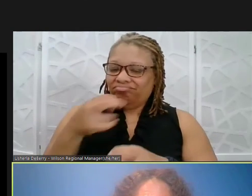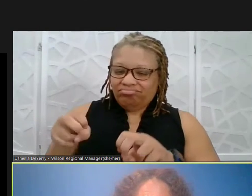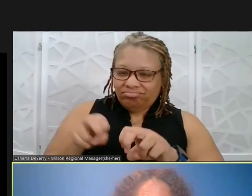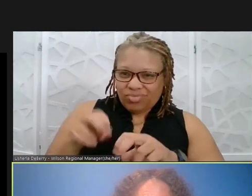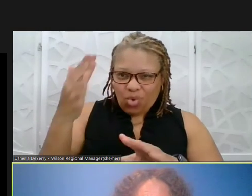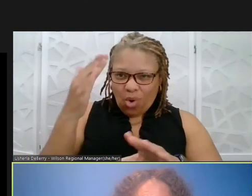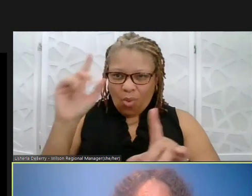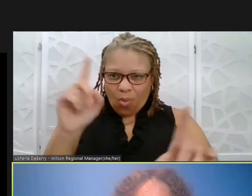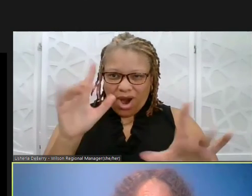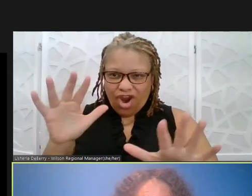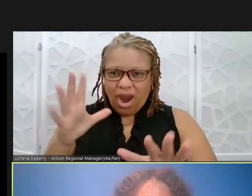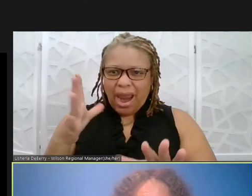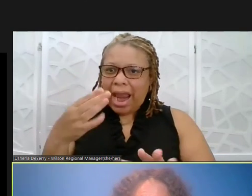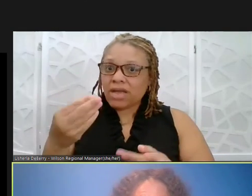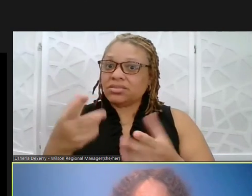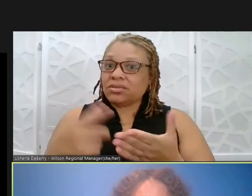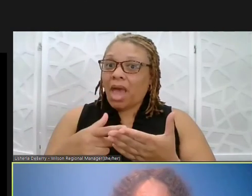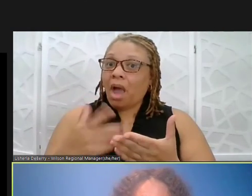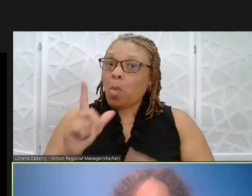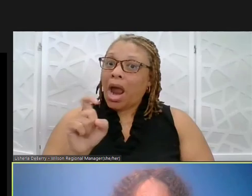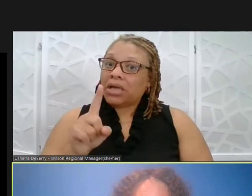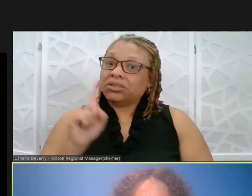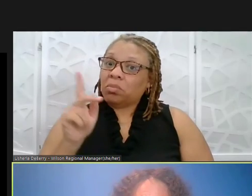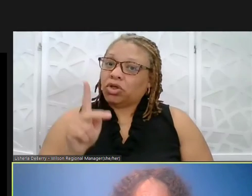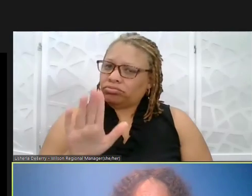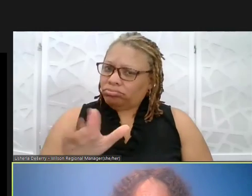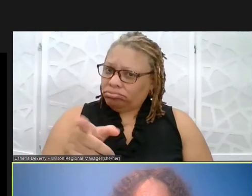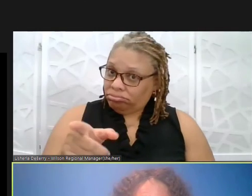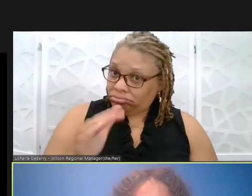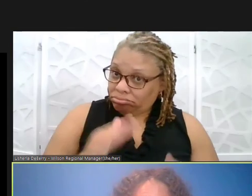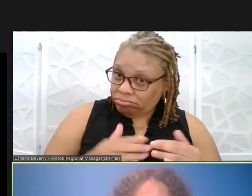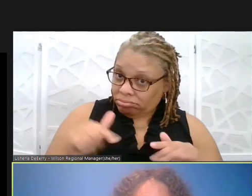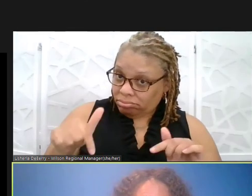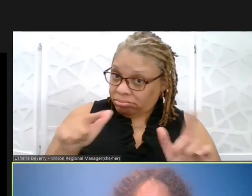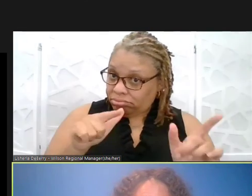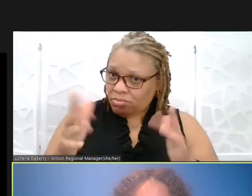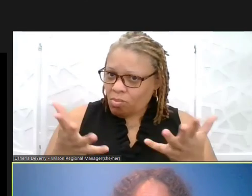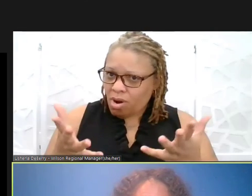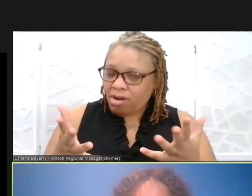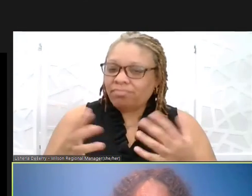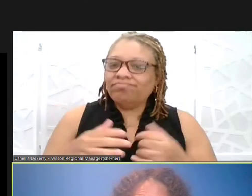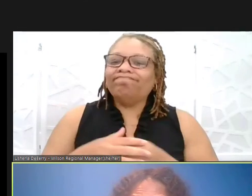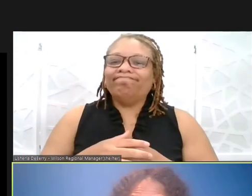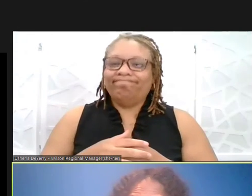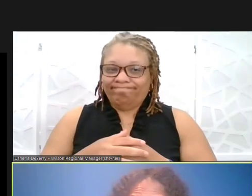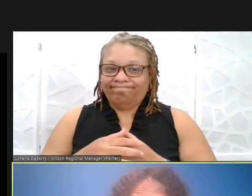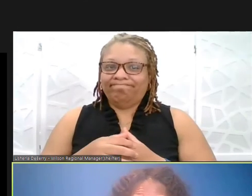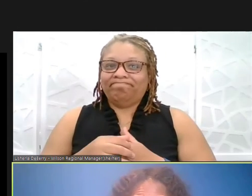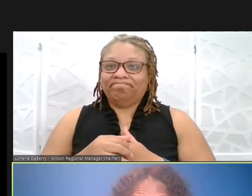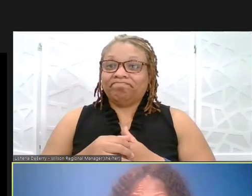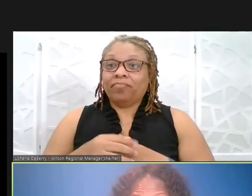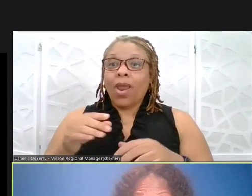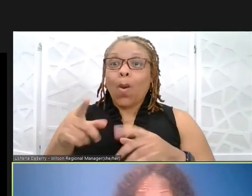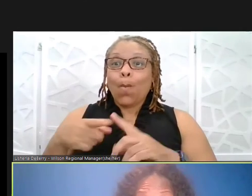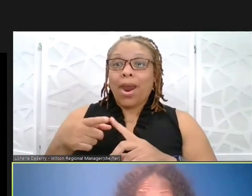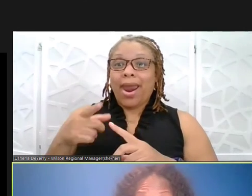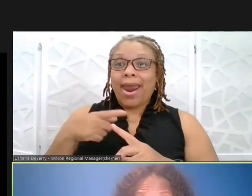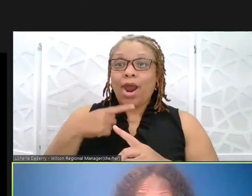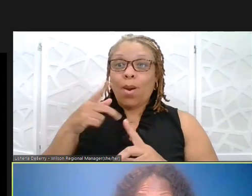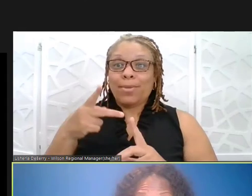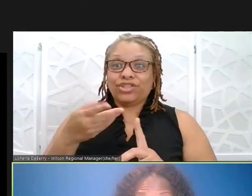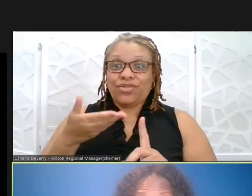You know, it doesn't matter where they stand or they sit, they just know the right place to be. They may even ask the deaf person, where are